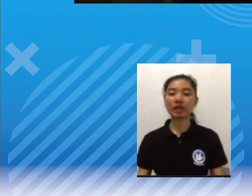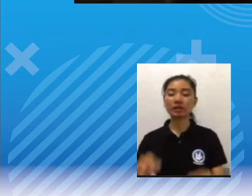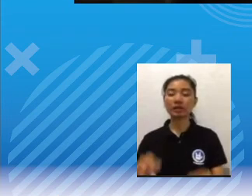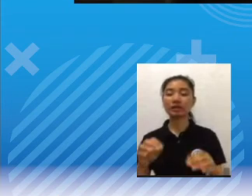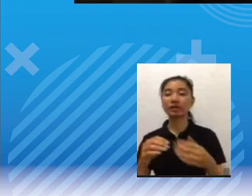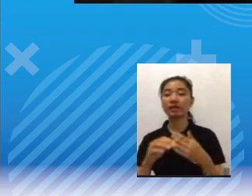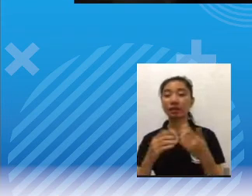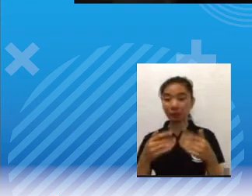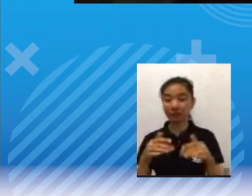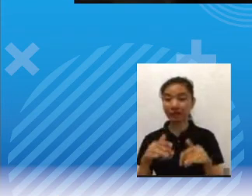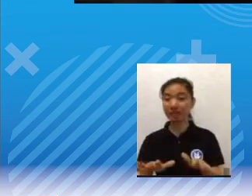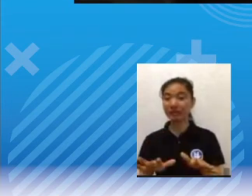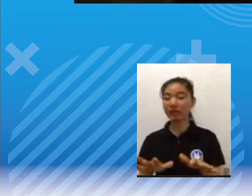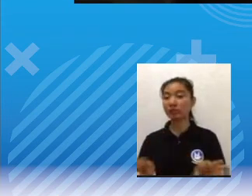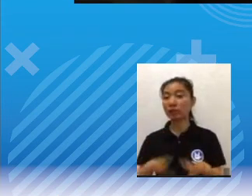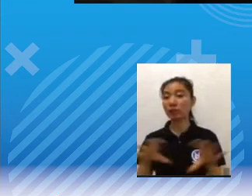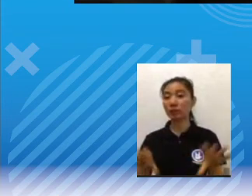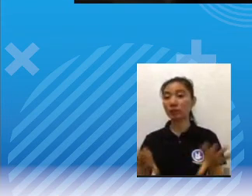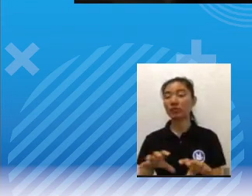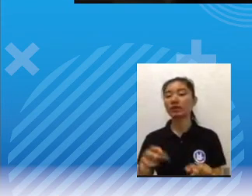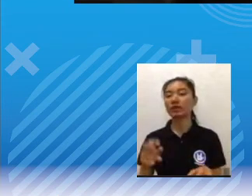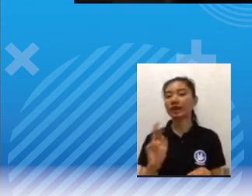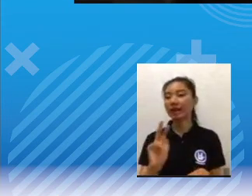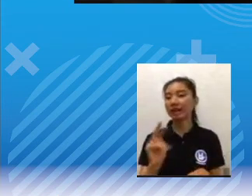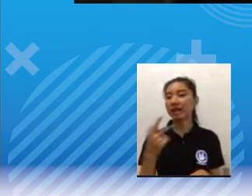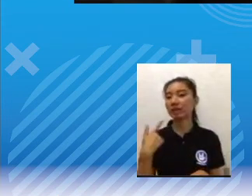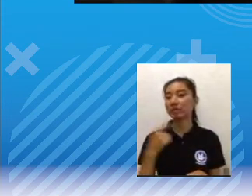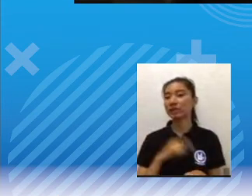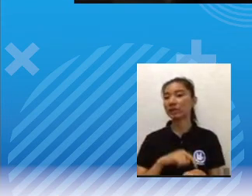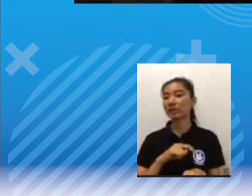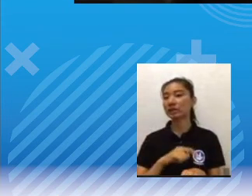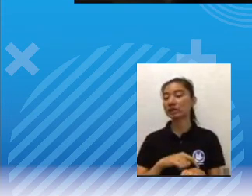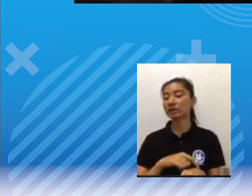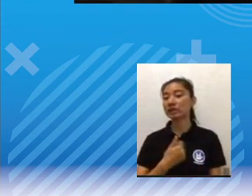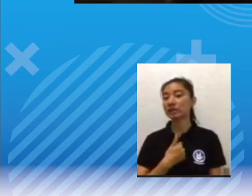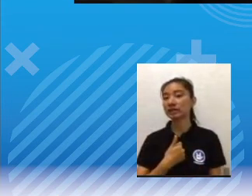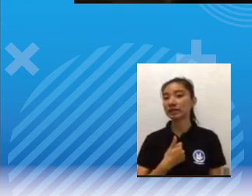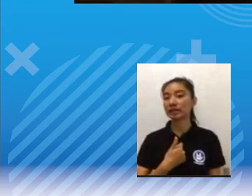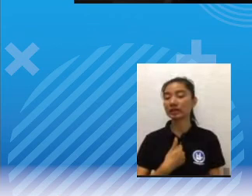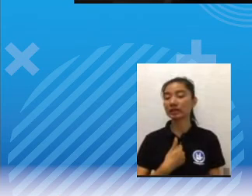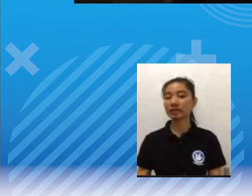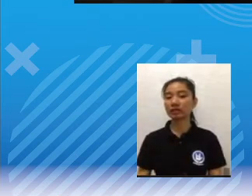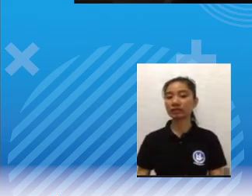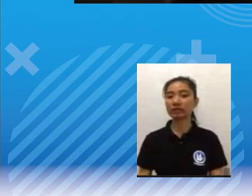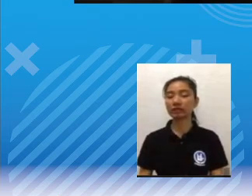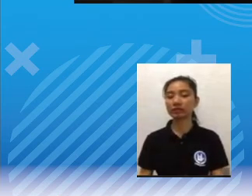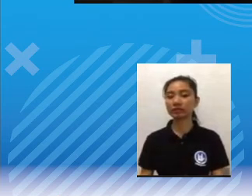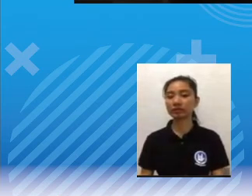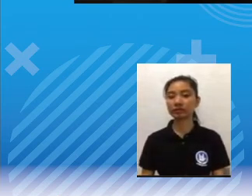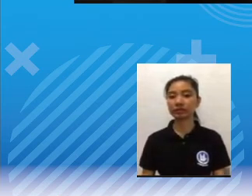time for ourselves na ayan nga po, halimbawa sa background, yun naman po yung naging bagong hobby ko.